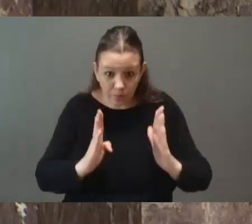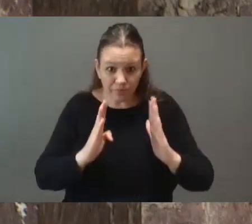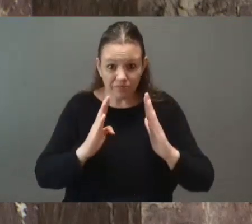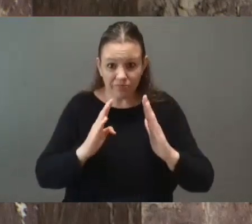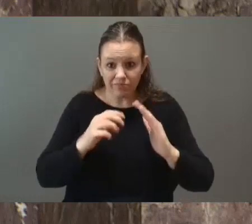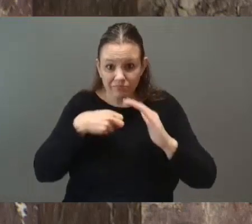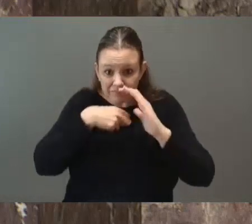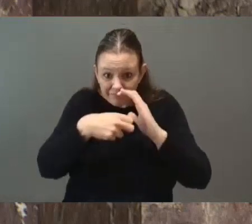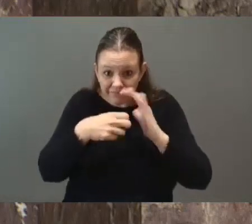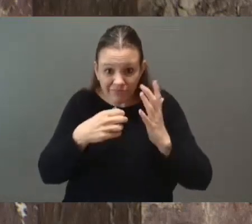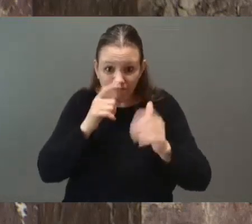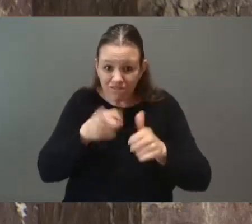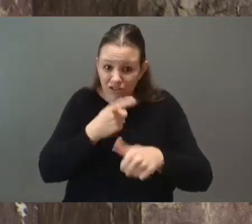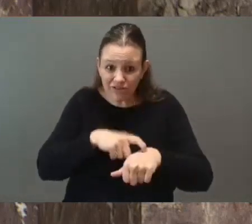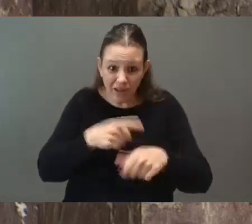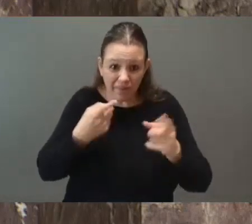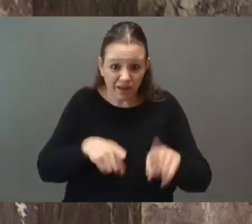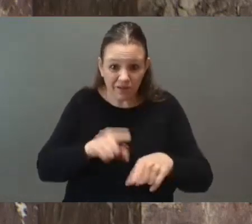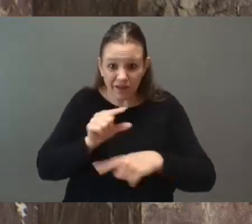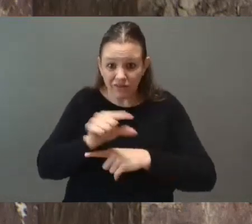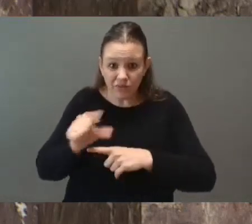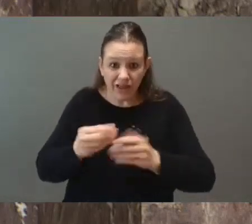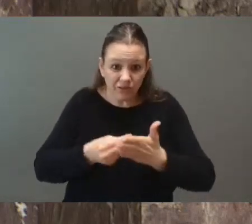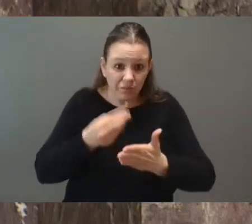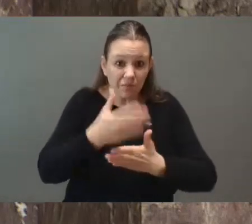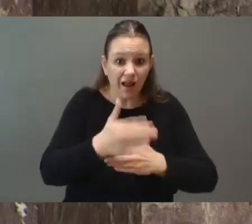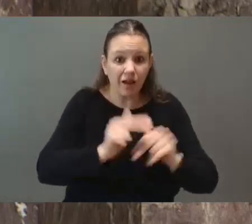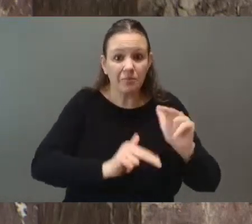do verify through independent